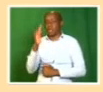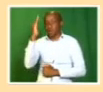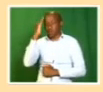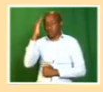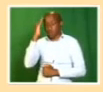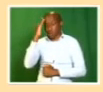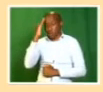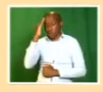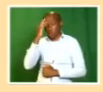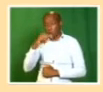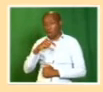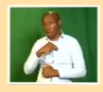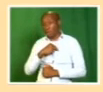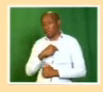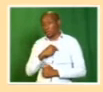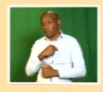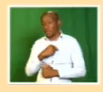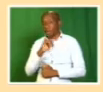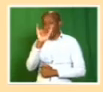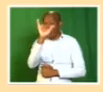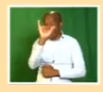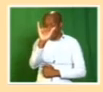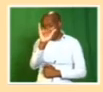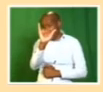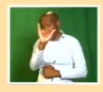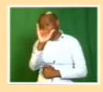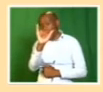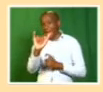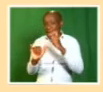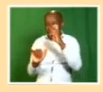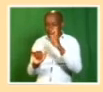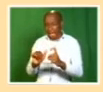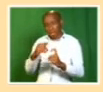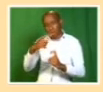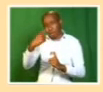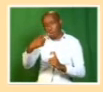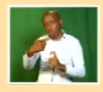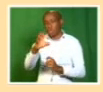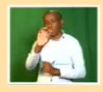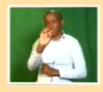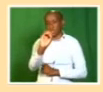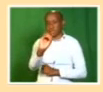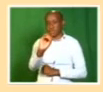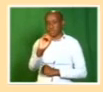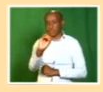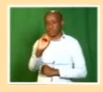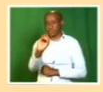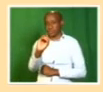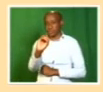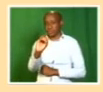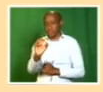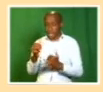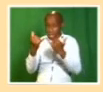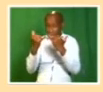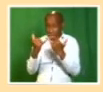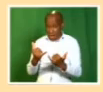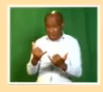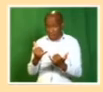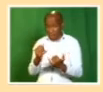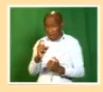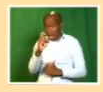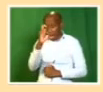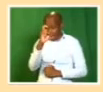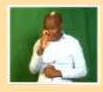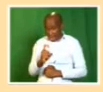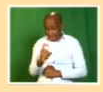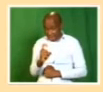know the y-intercept, it's when x is equals to 0. Then the x-intercept,